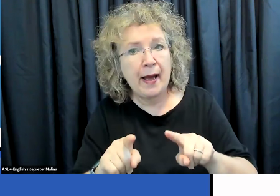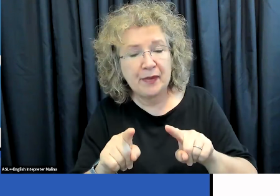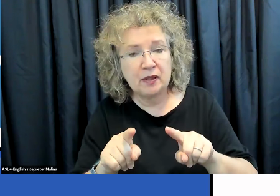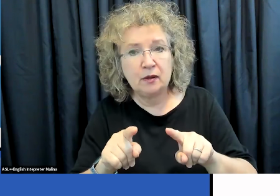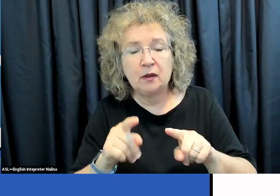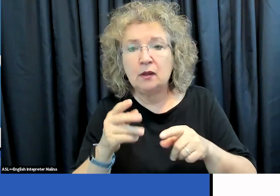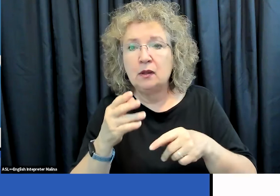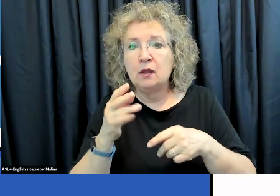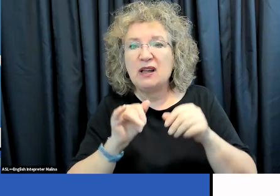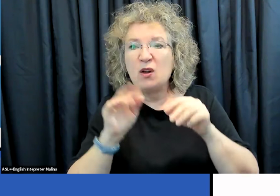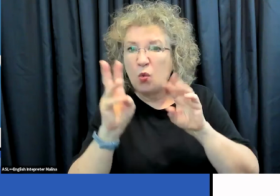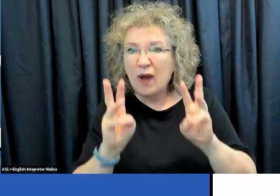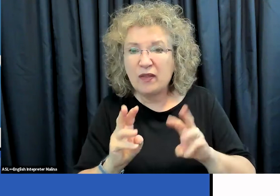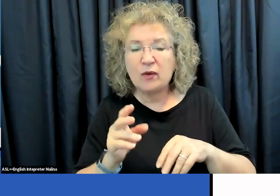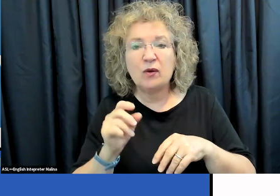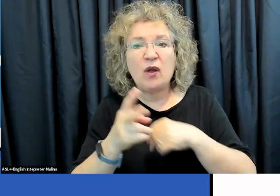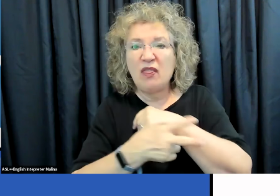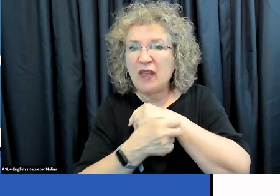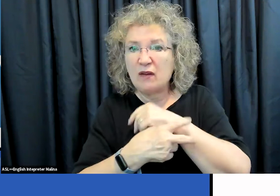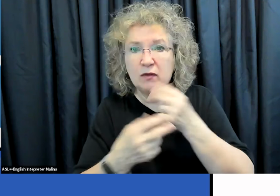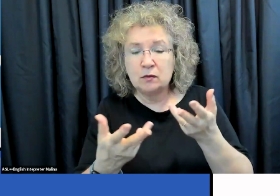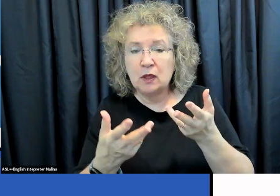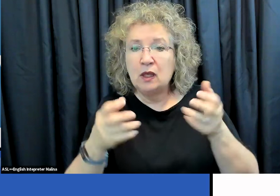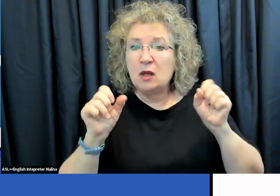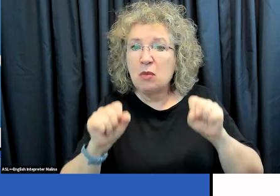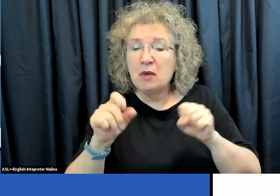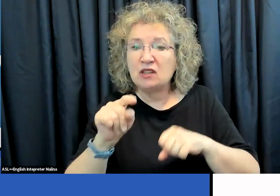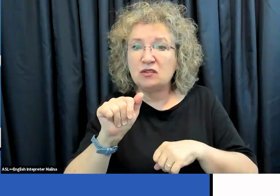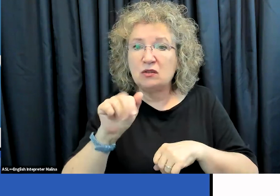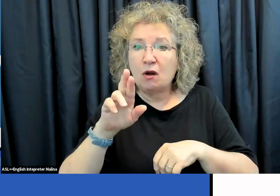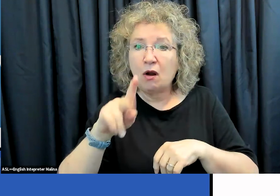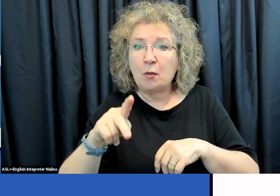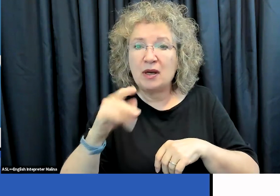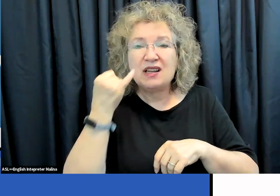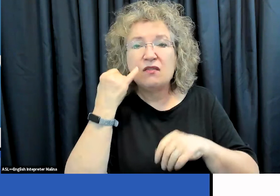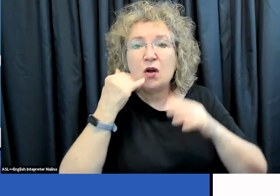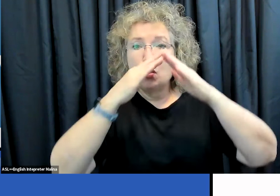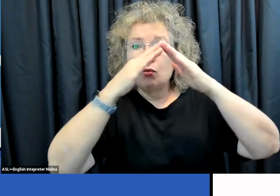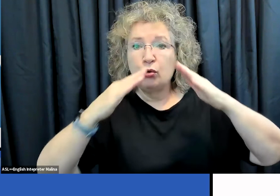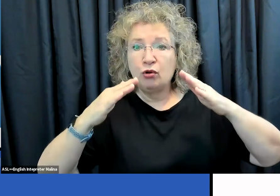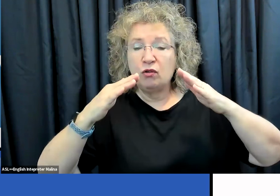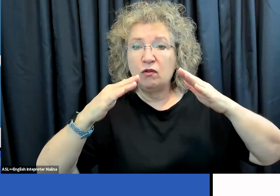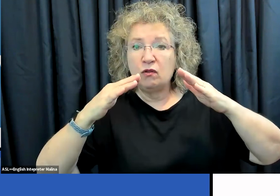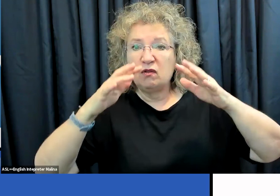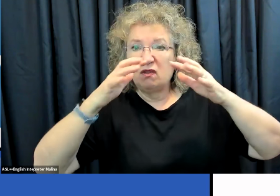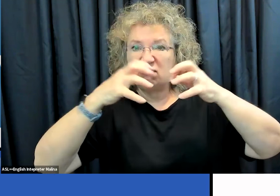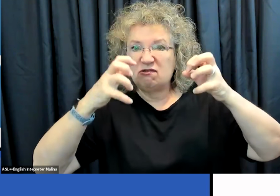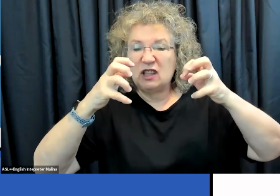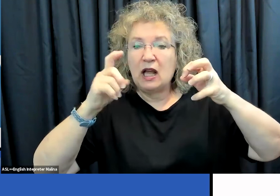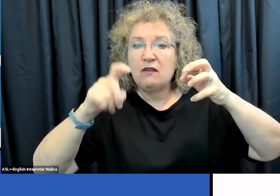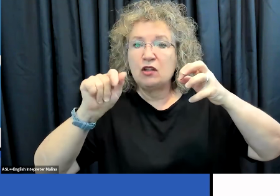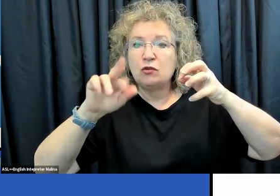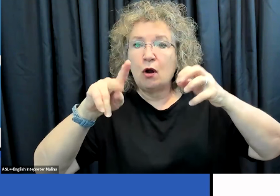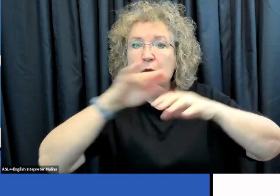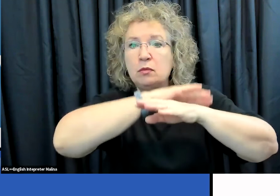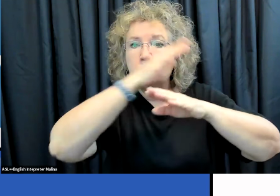tarp on your roof or plywood up to cover broken windows, assuming it's safe to do